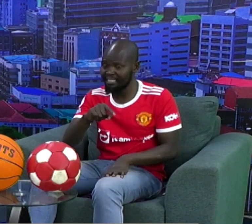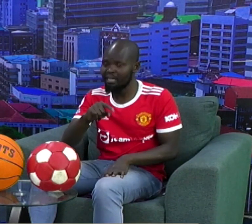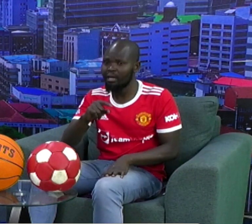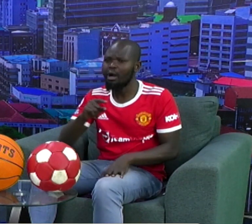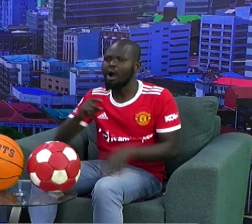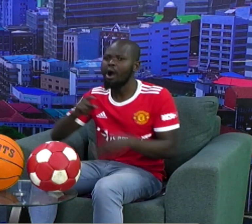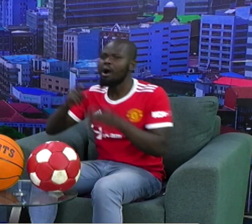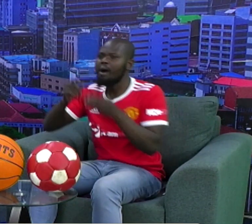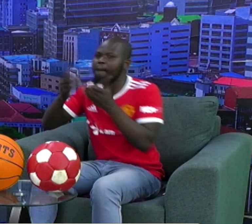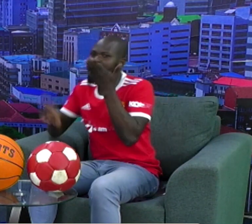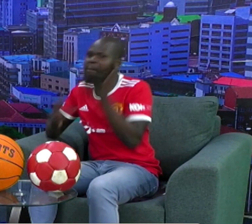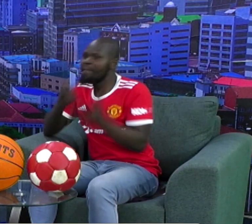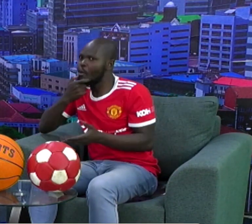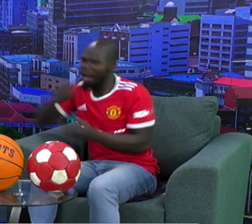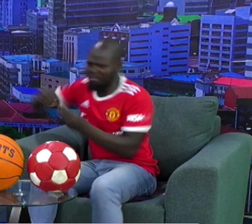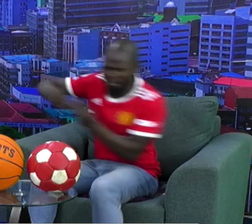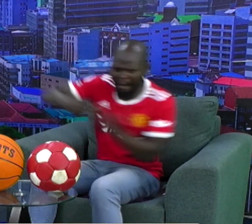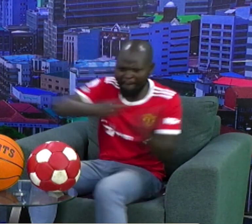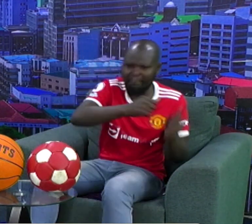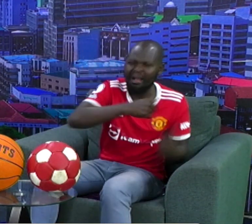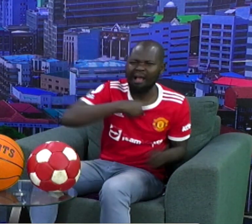the coach Robert Matano